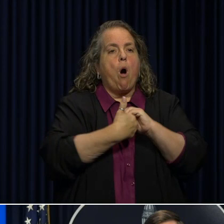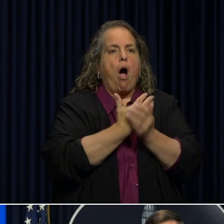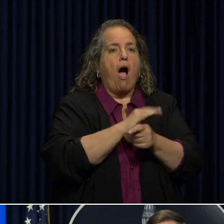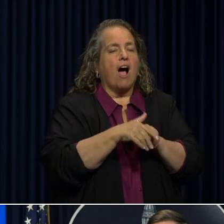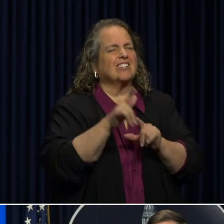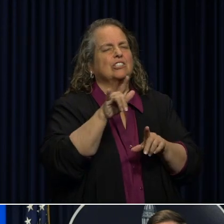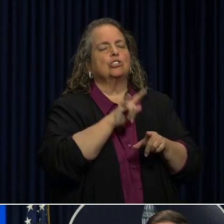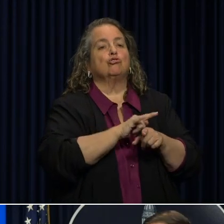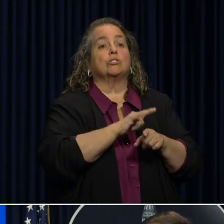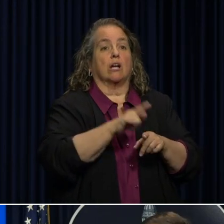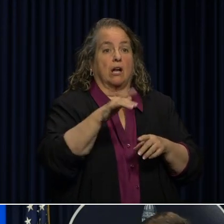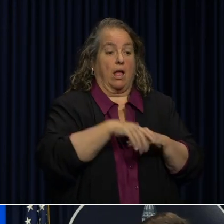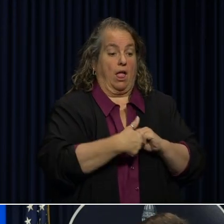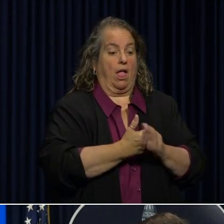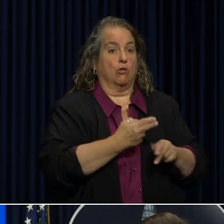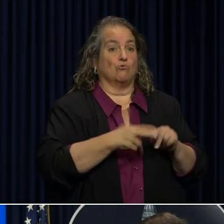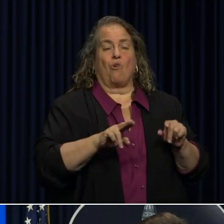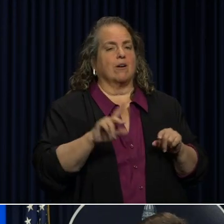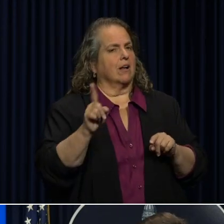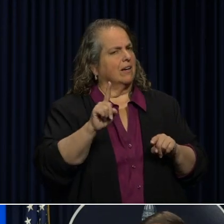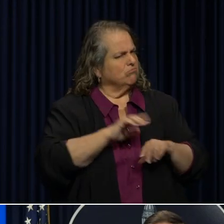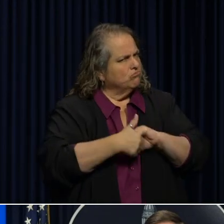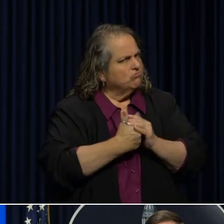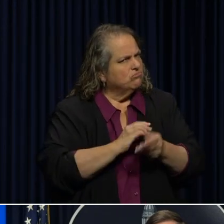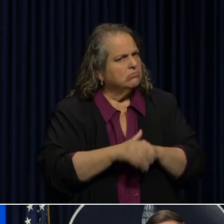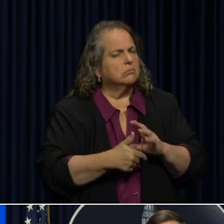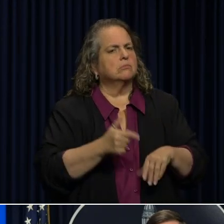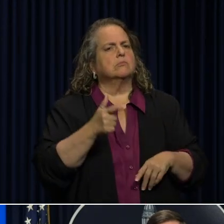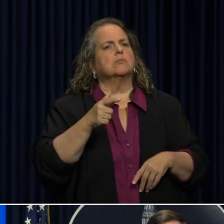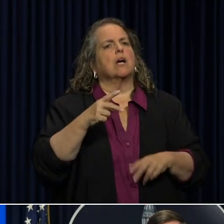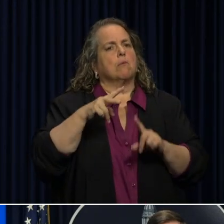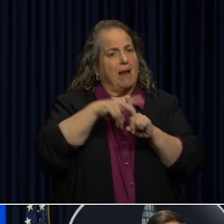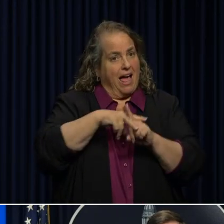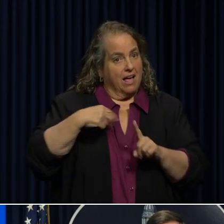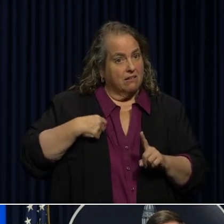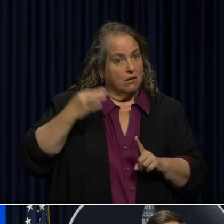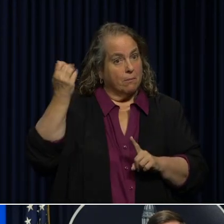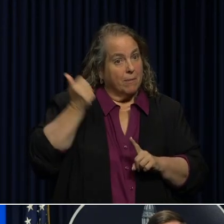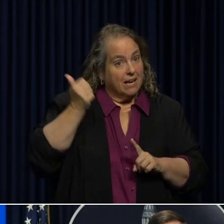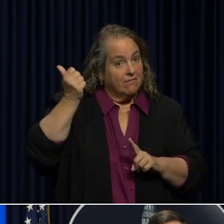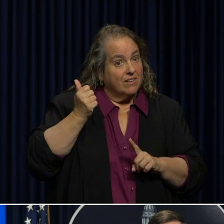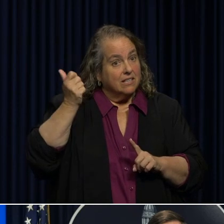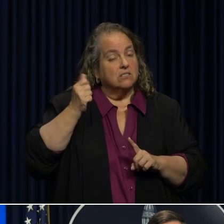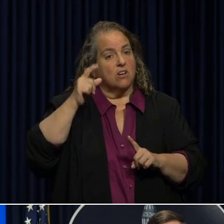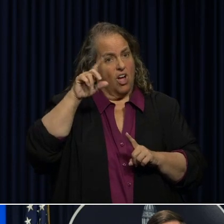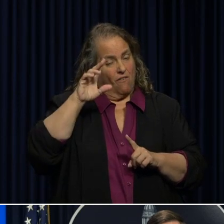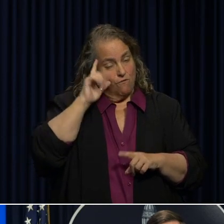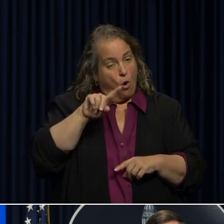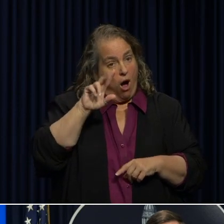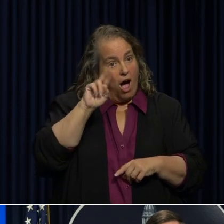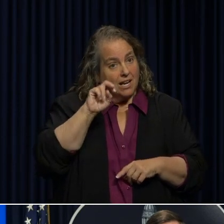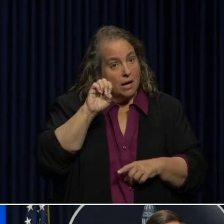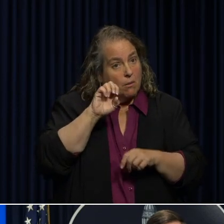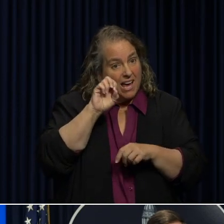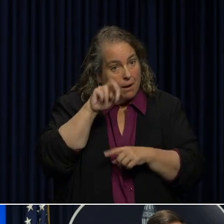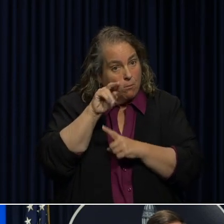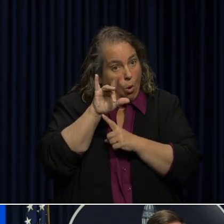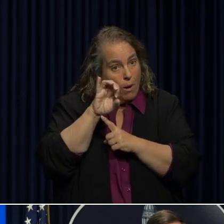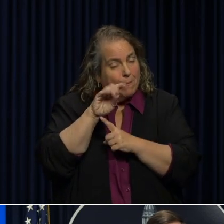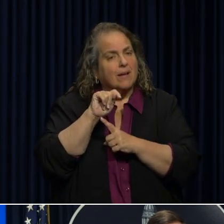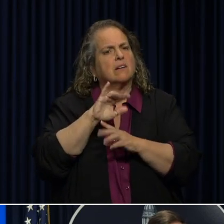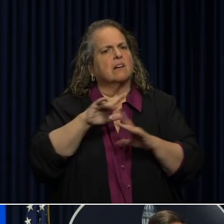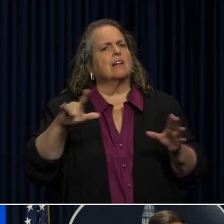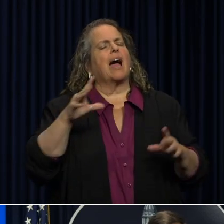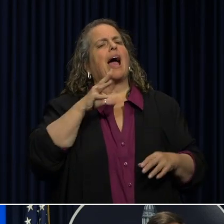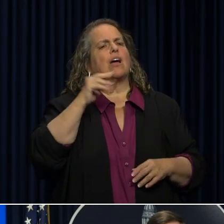benefits. We are working to do better each and every day. Prioritize your mental health. We are a month plus into